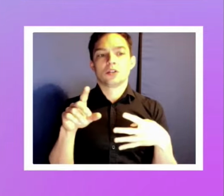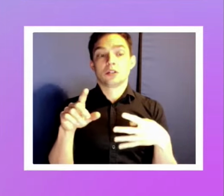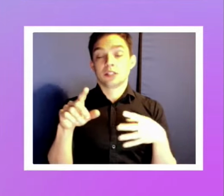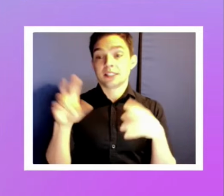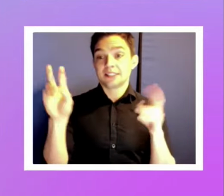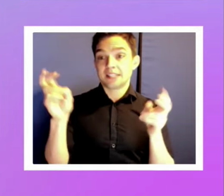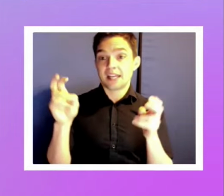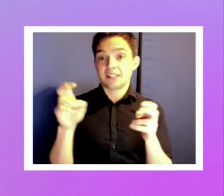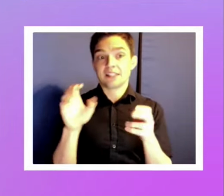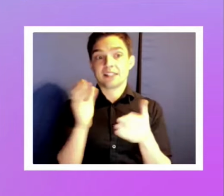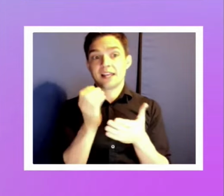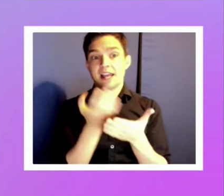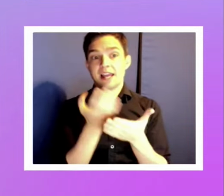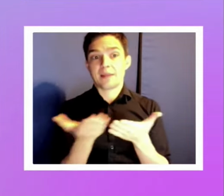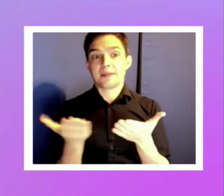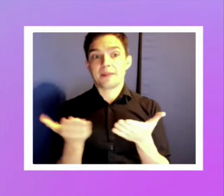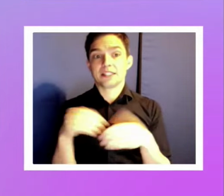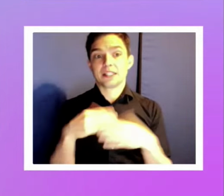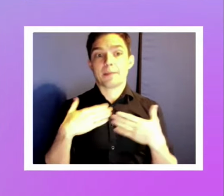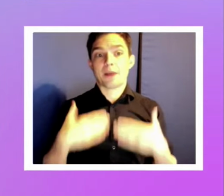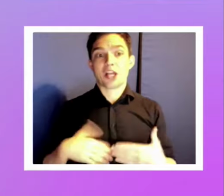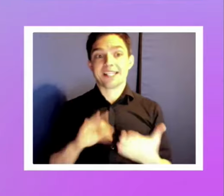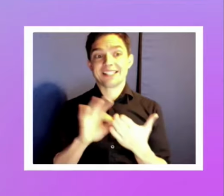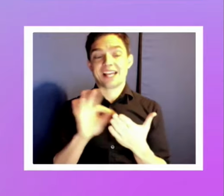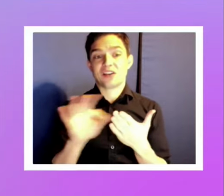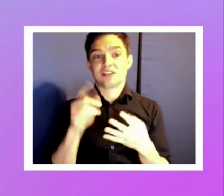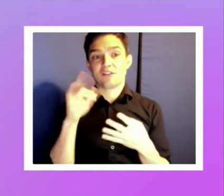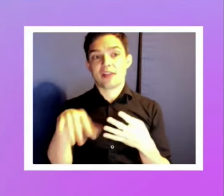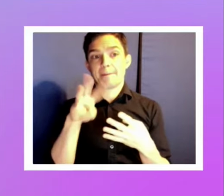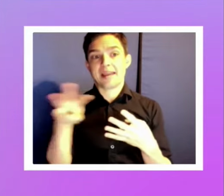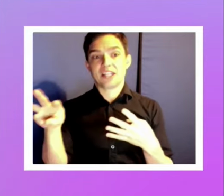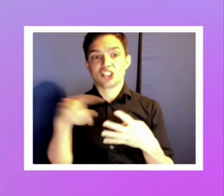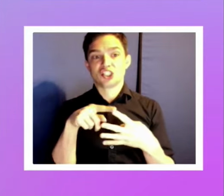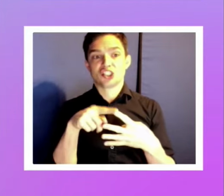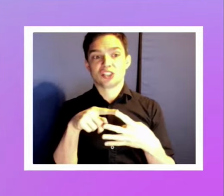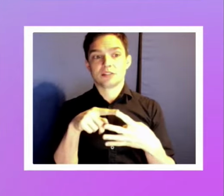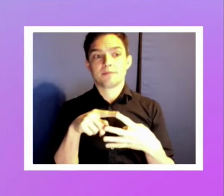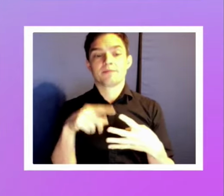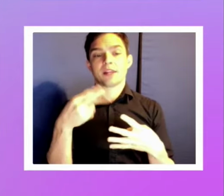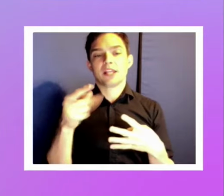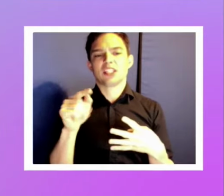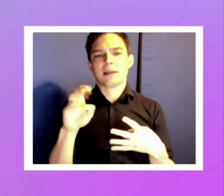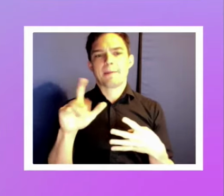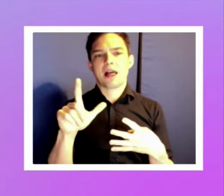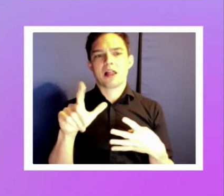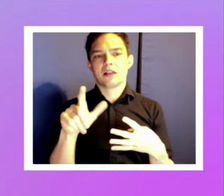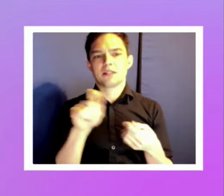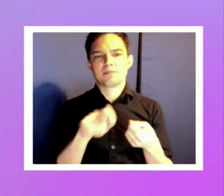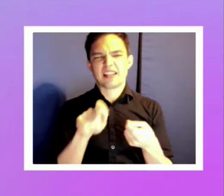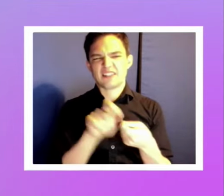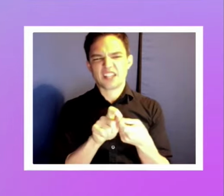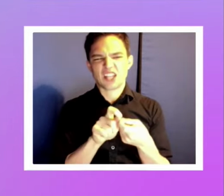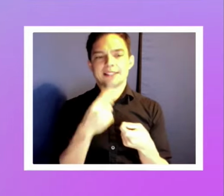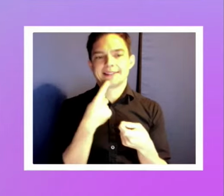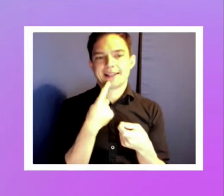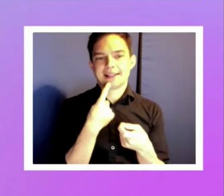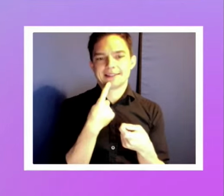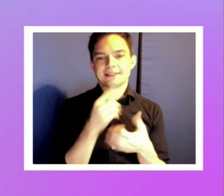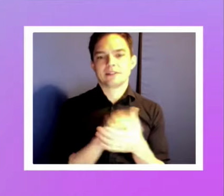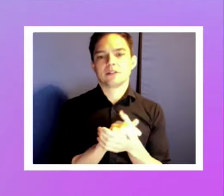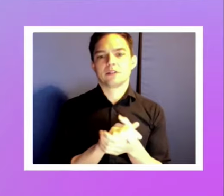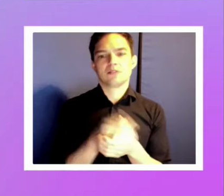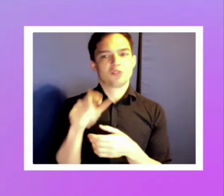the body count as a title for a page? The HTML specification on this says